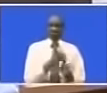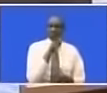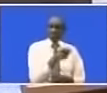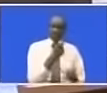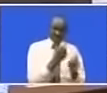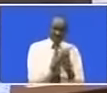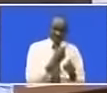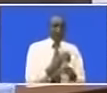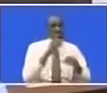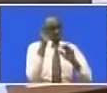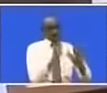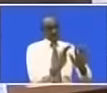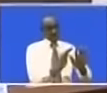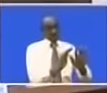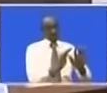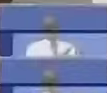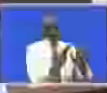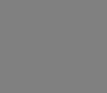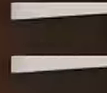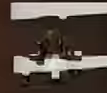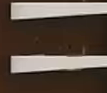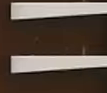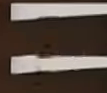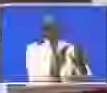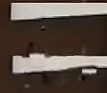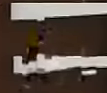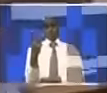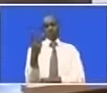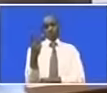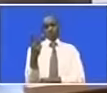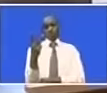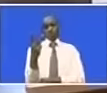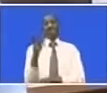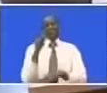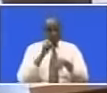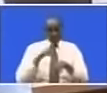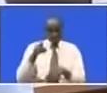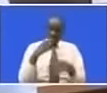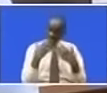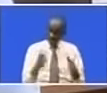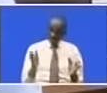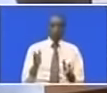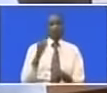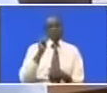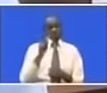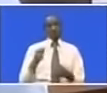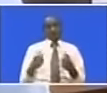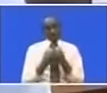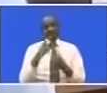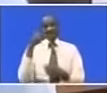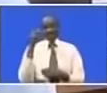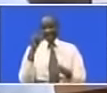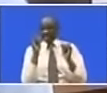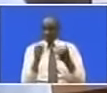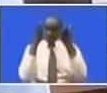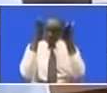results have been put up for some time so that there can be on these two. That's when that first press briefing will take place. Of course, KTN